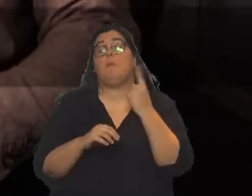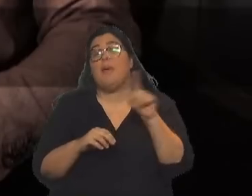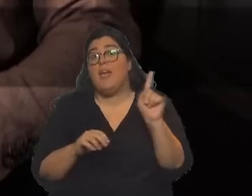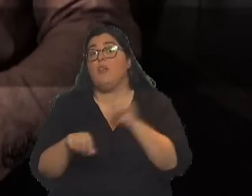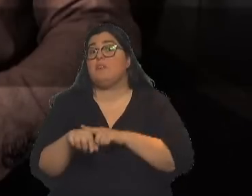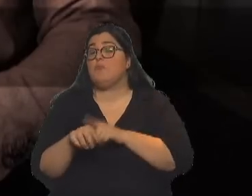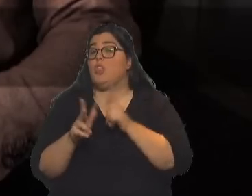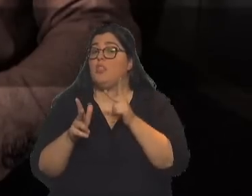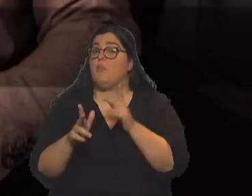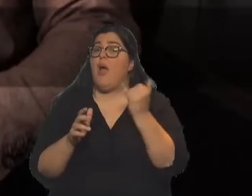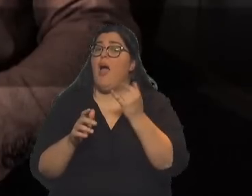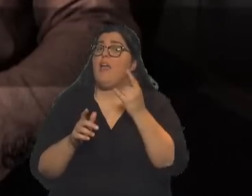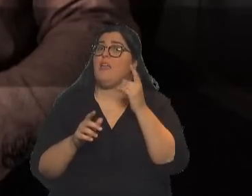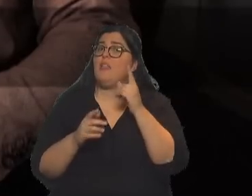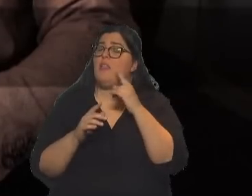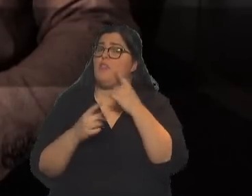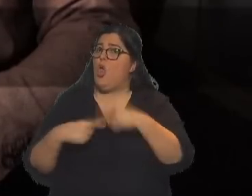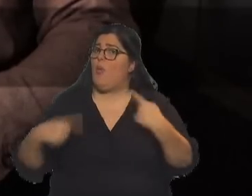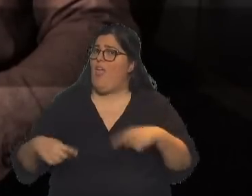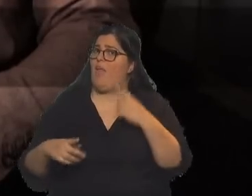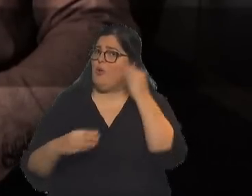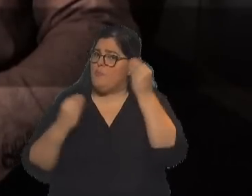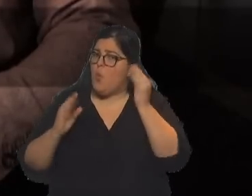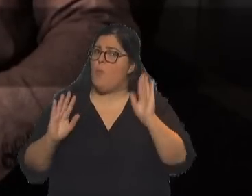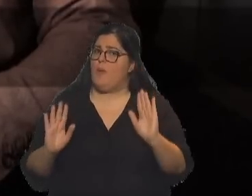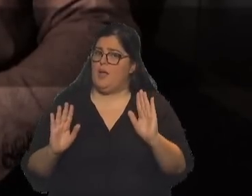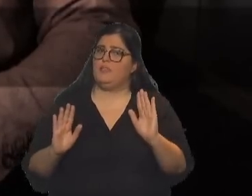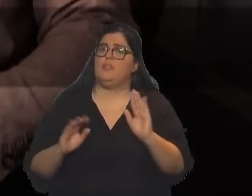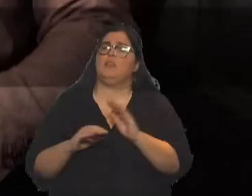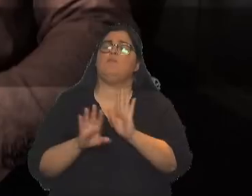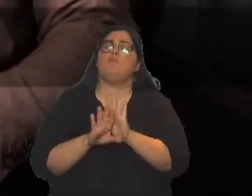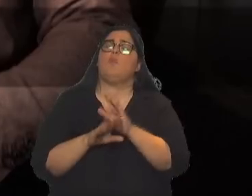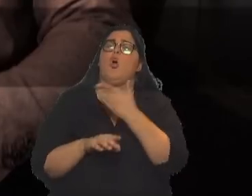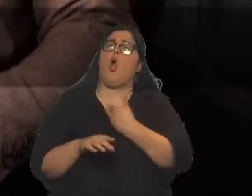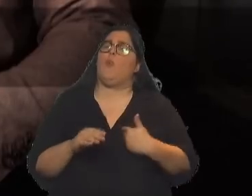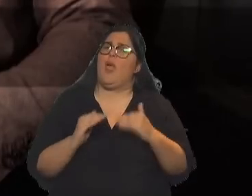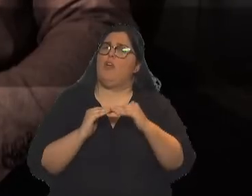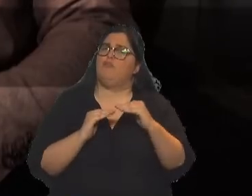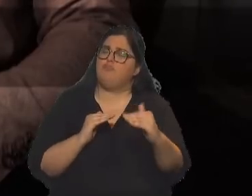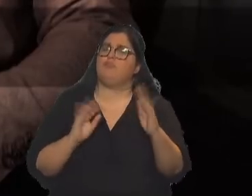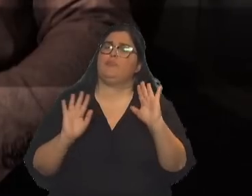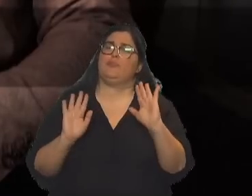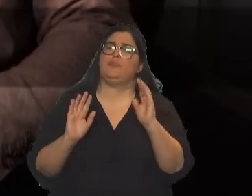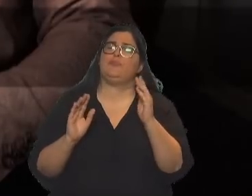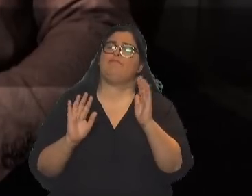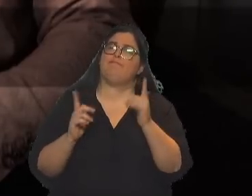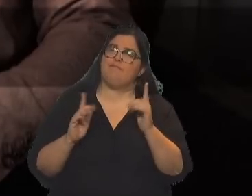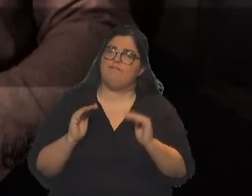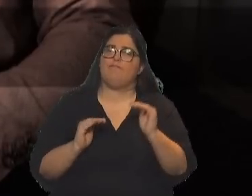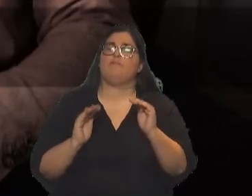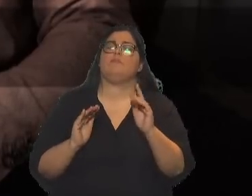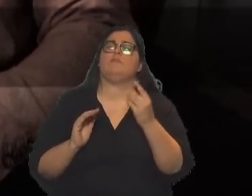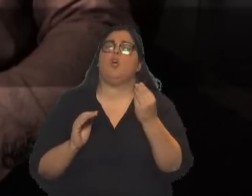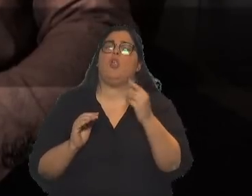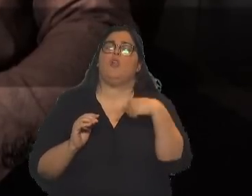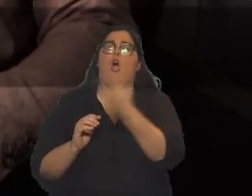some good news to be worried about the stability of her government, new government. And this is due to the fact that the other